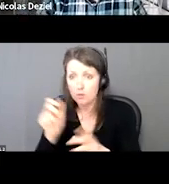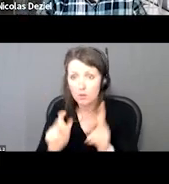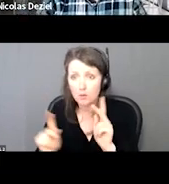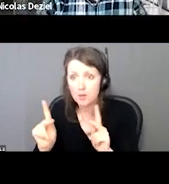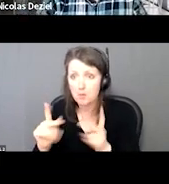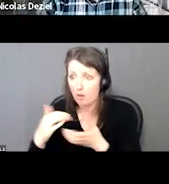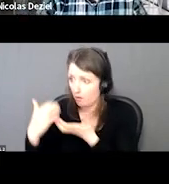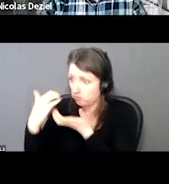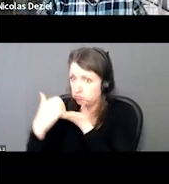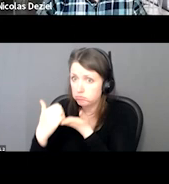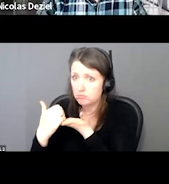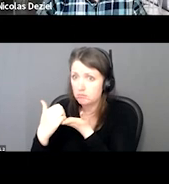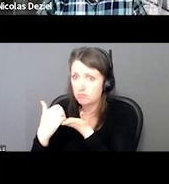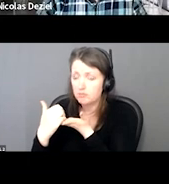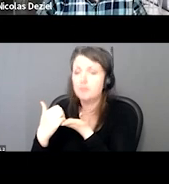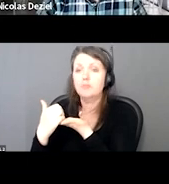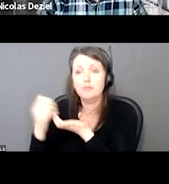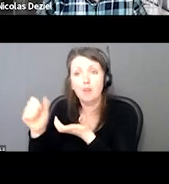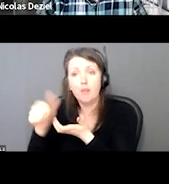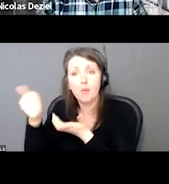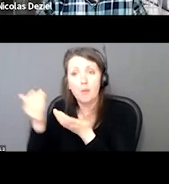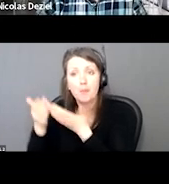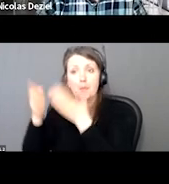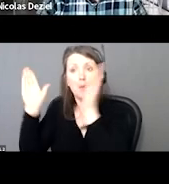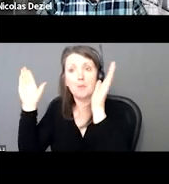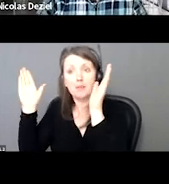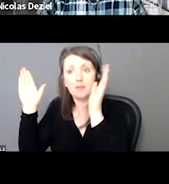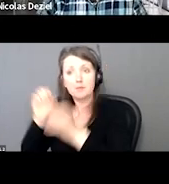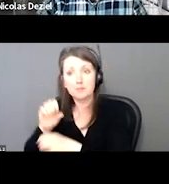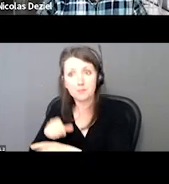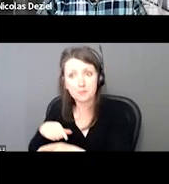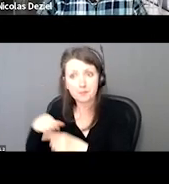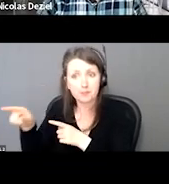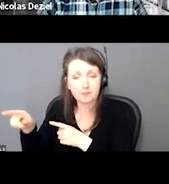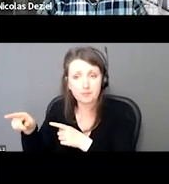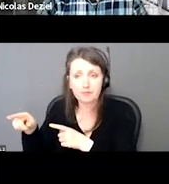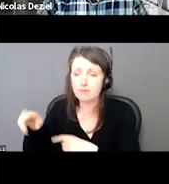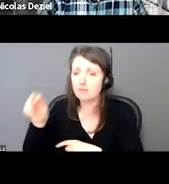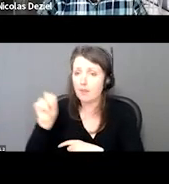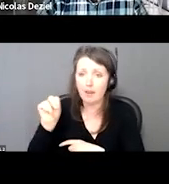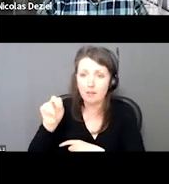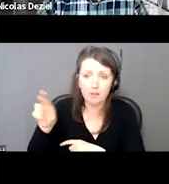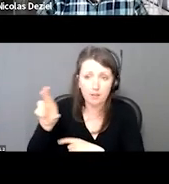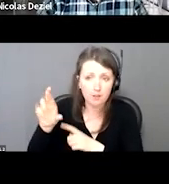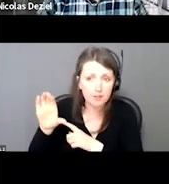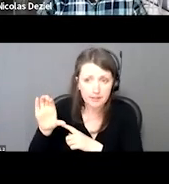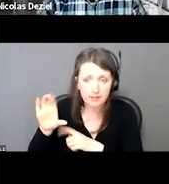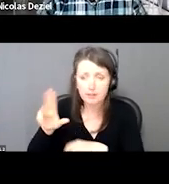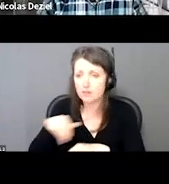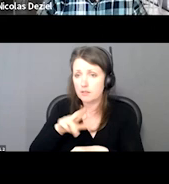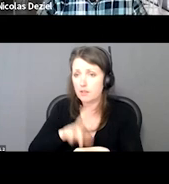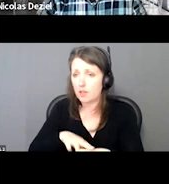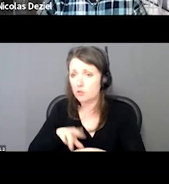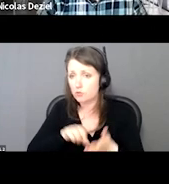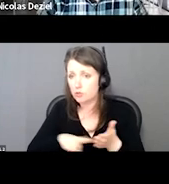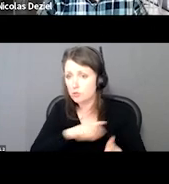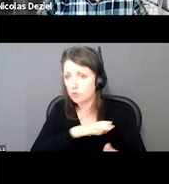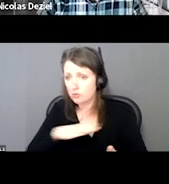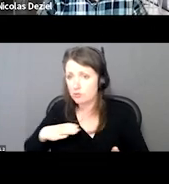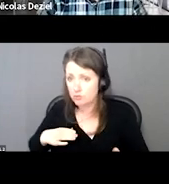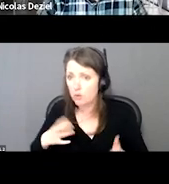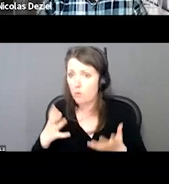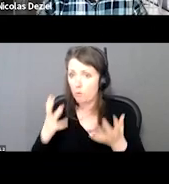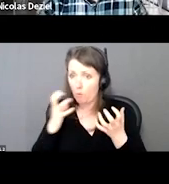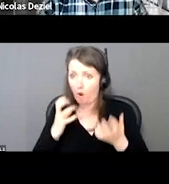public institution, let's say NRC, National Research Council, for example, you can instigate a collaboration with those groups,